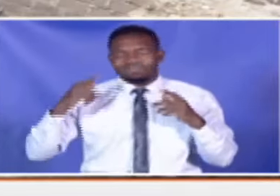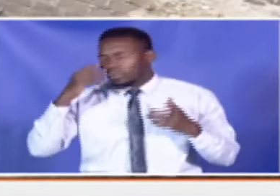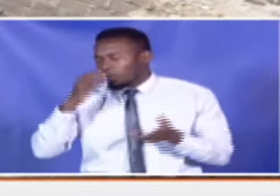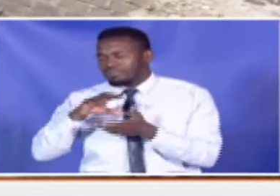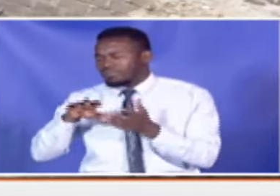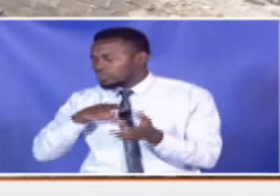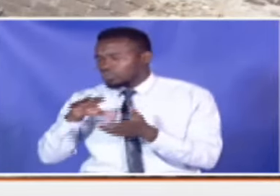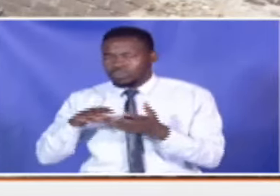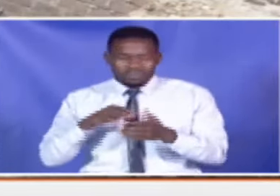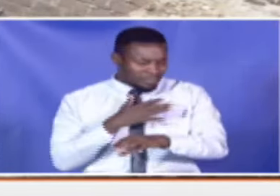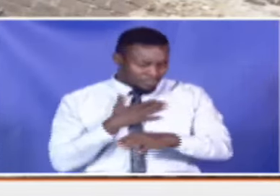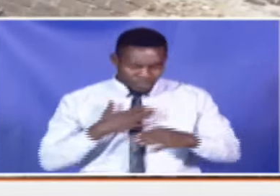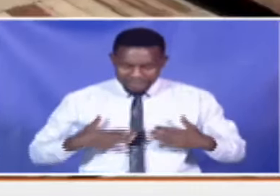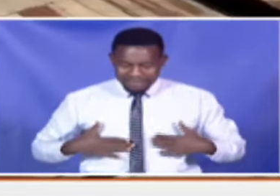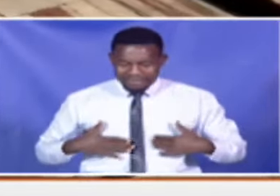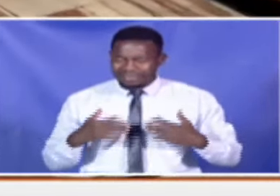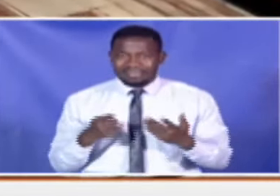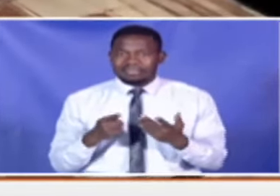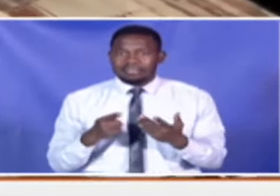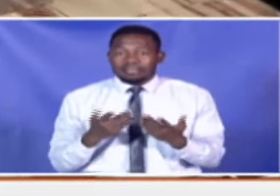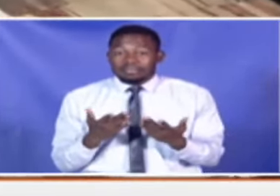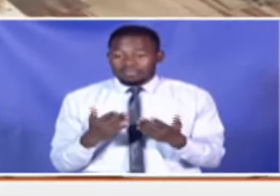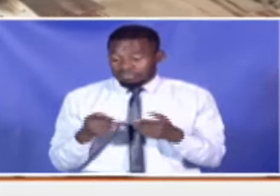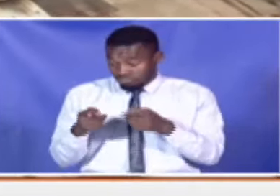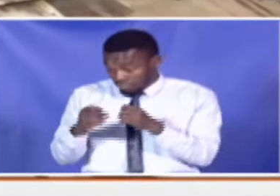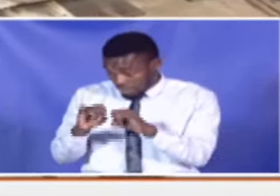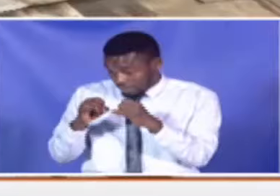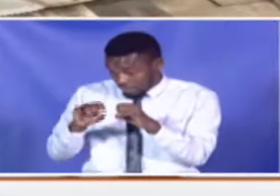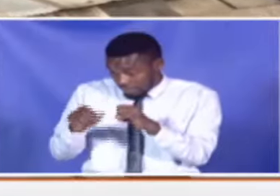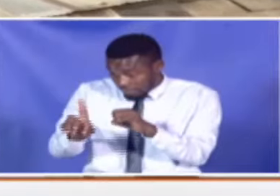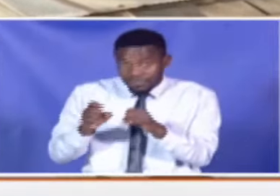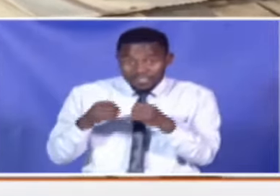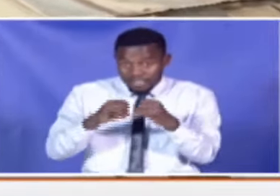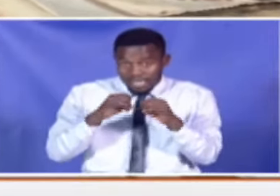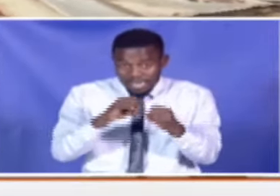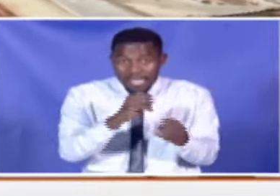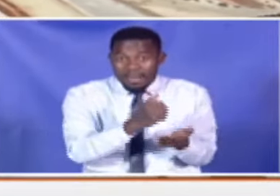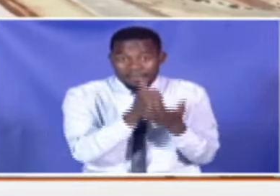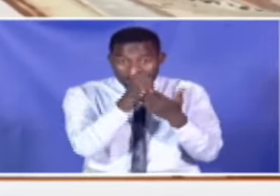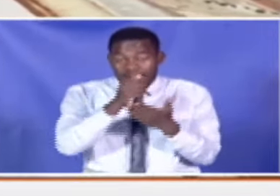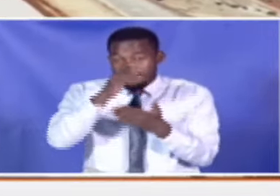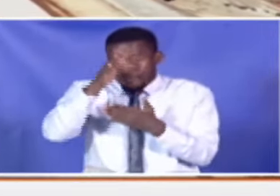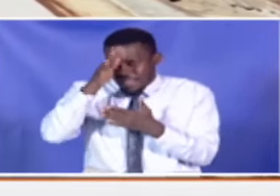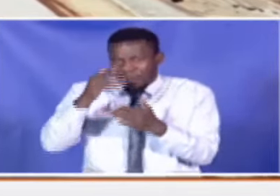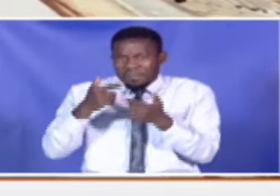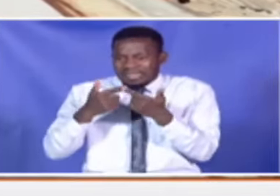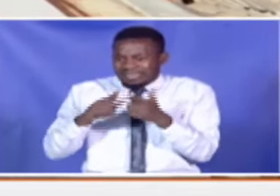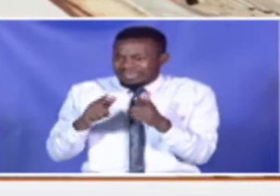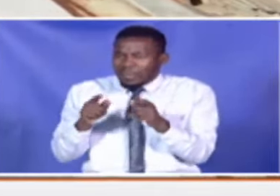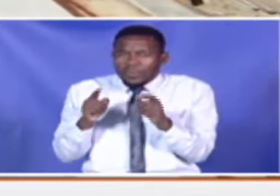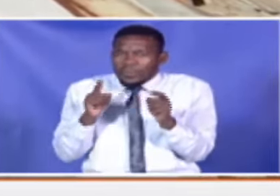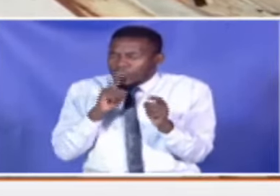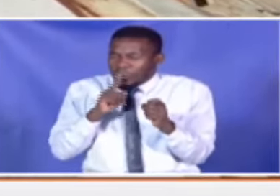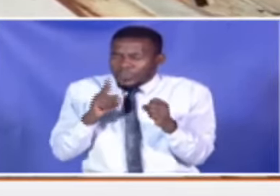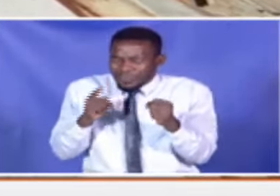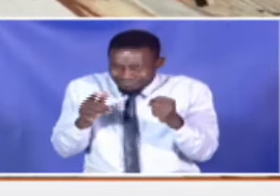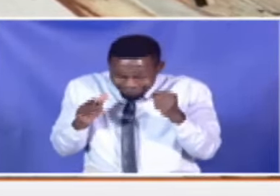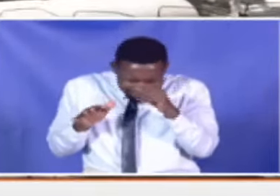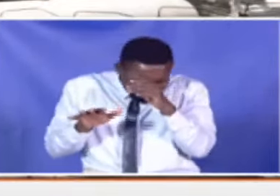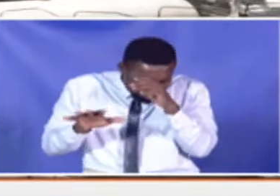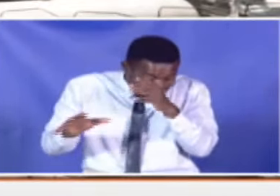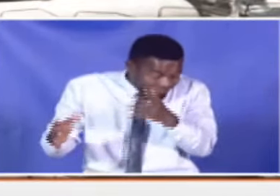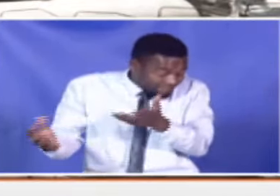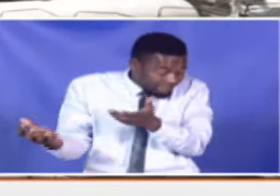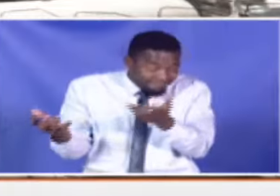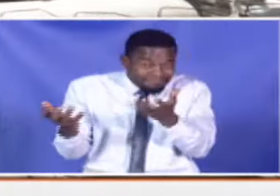Lihanga recounts his valiant efforts to rescue his father. Twice he braved the searing heat, defying danger and exhaustion,